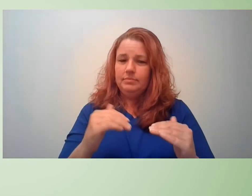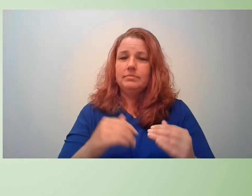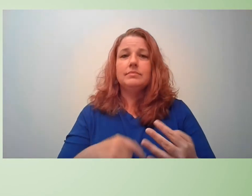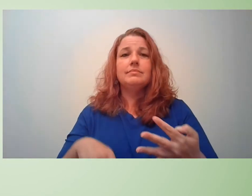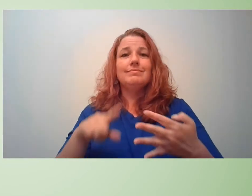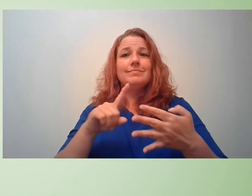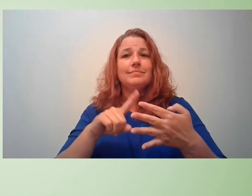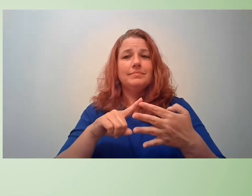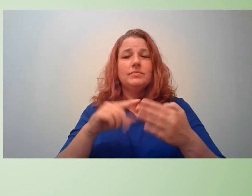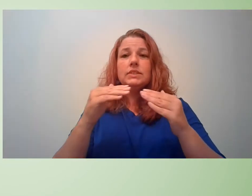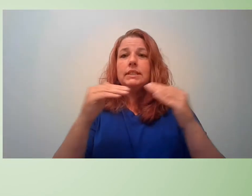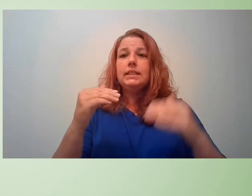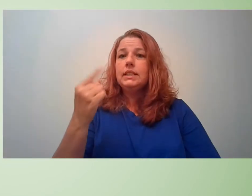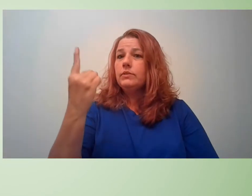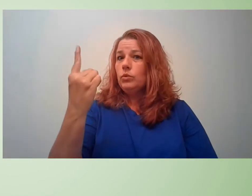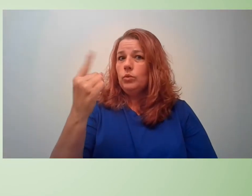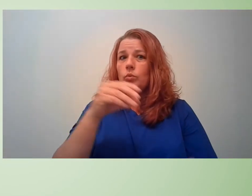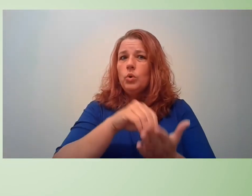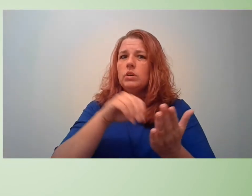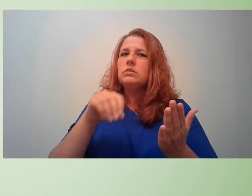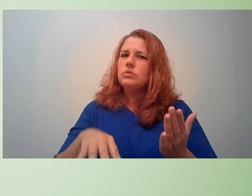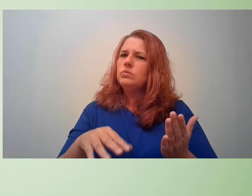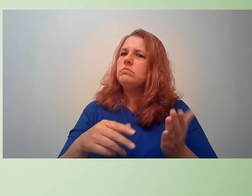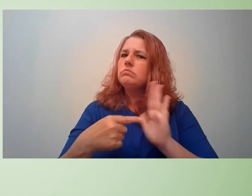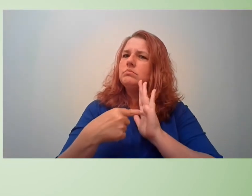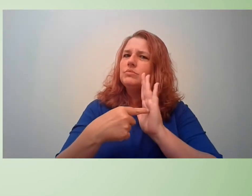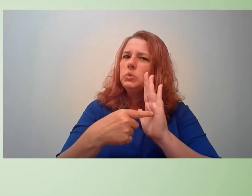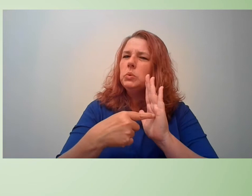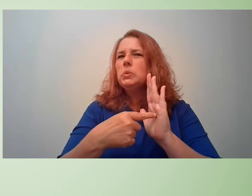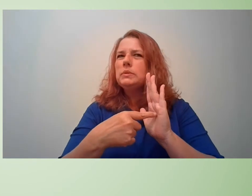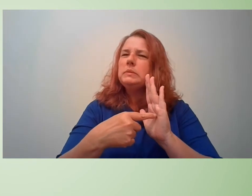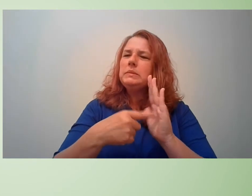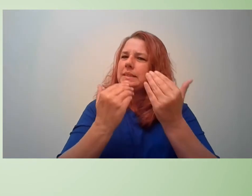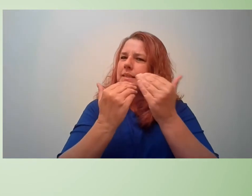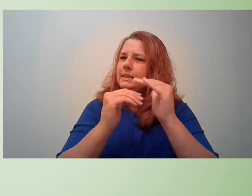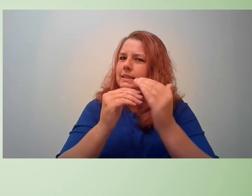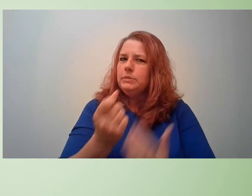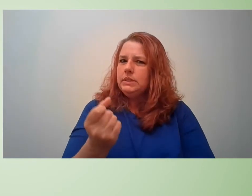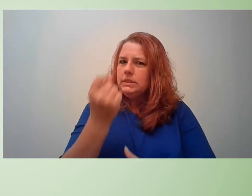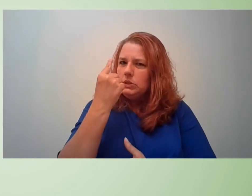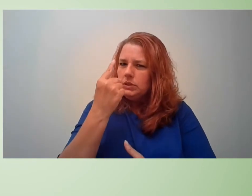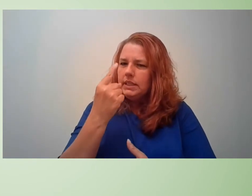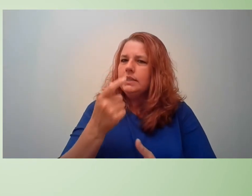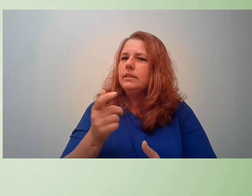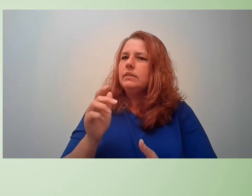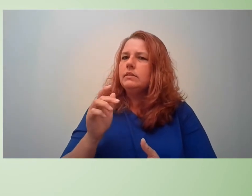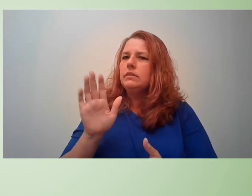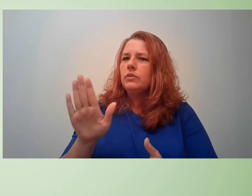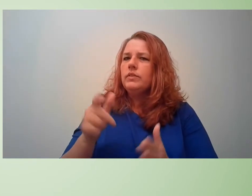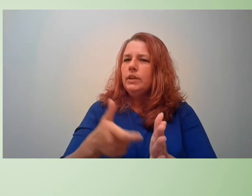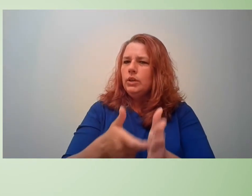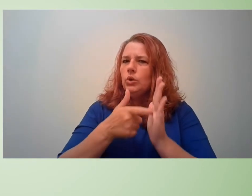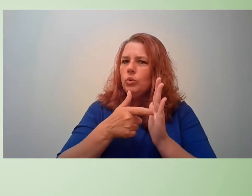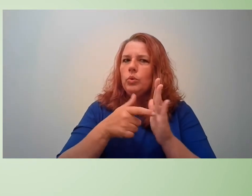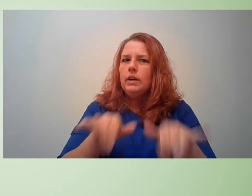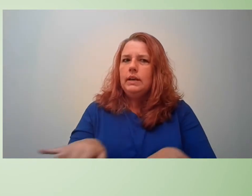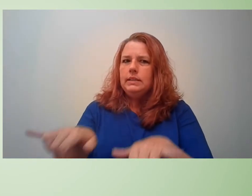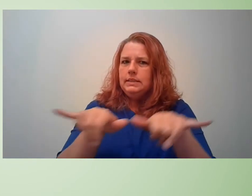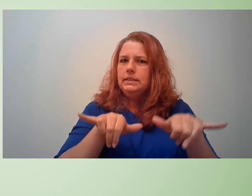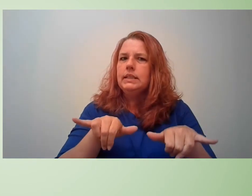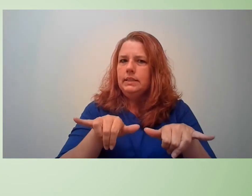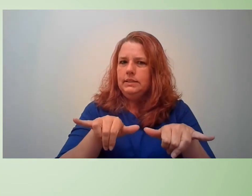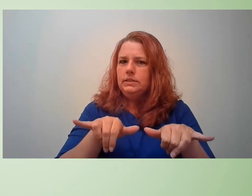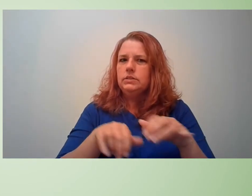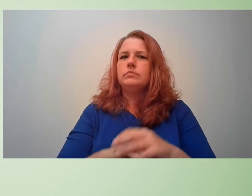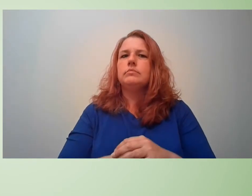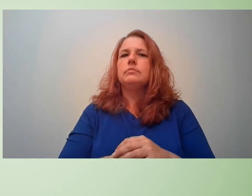a limited understanding of required knowledge and skills and will need significant support. A Level 2 student shows partial